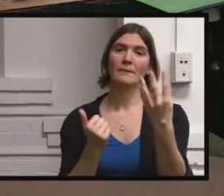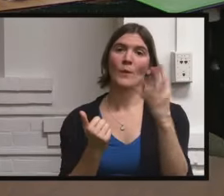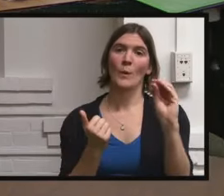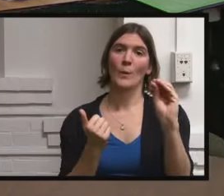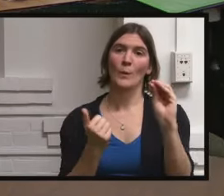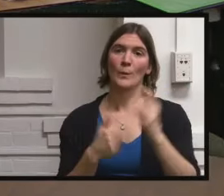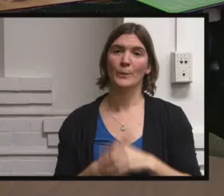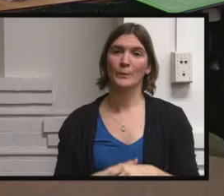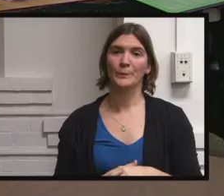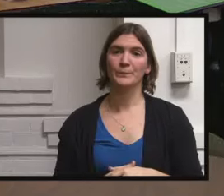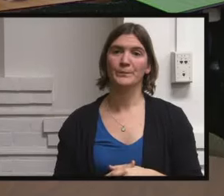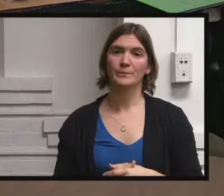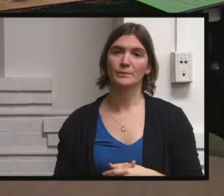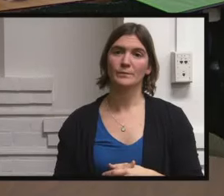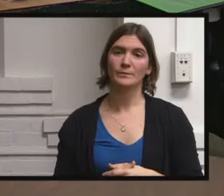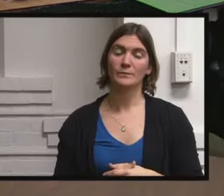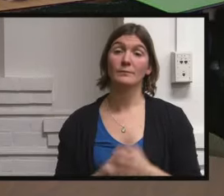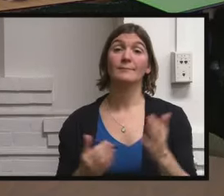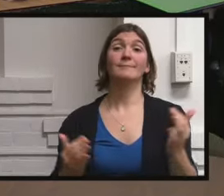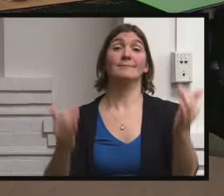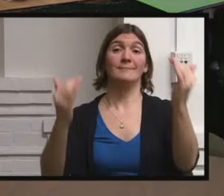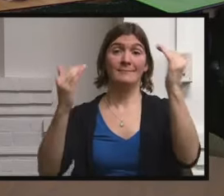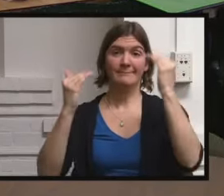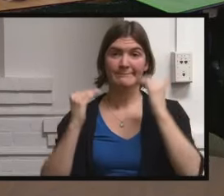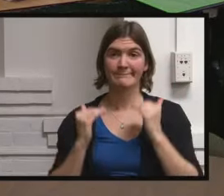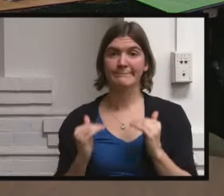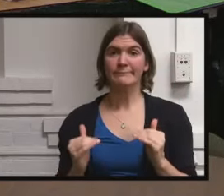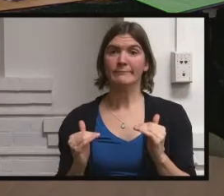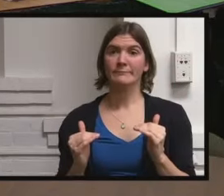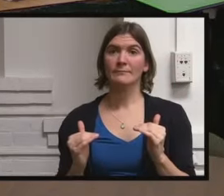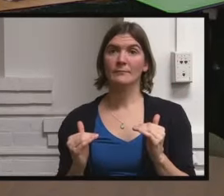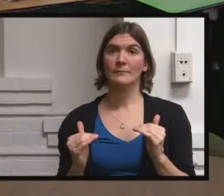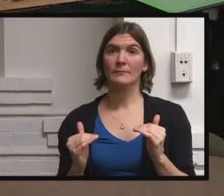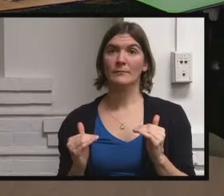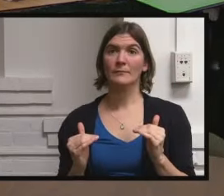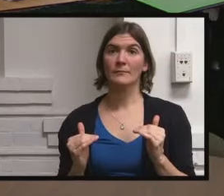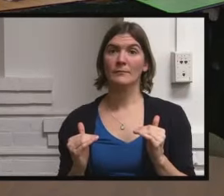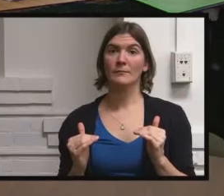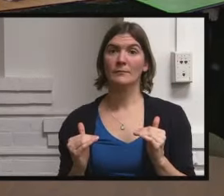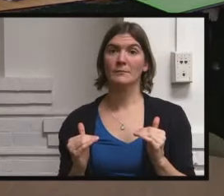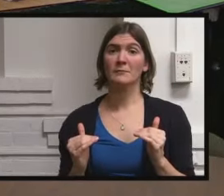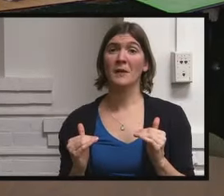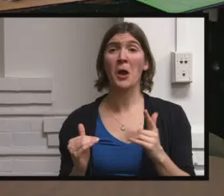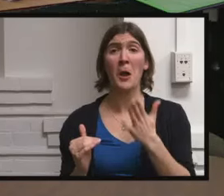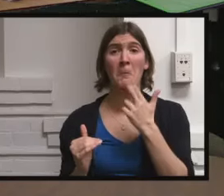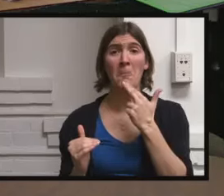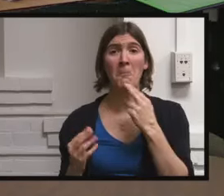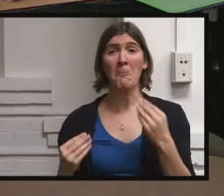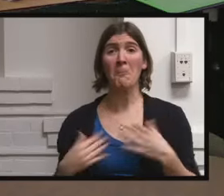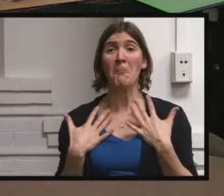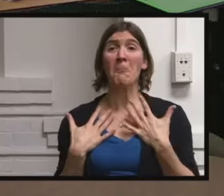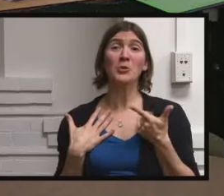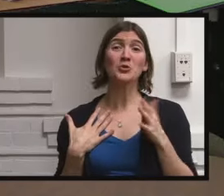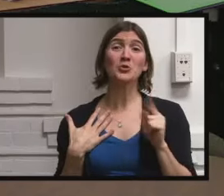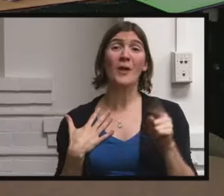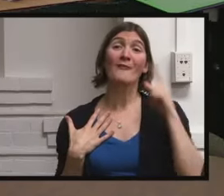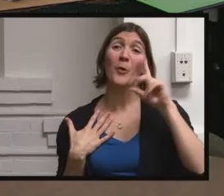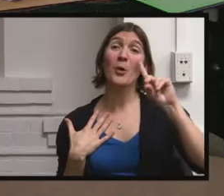carries 4-0. And then we have a small and inspiring grant for a dog